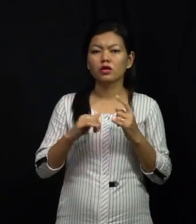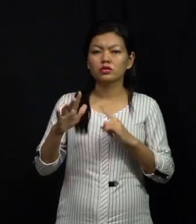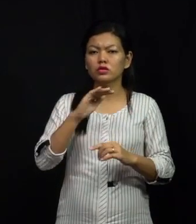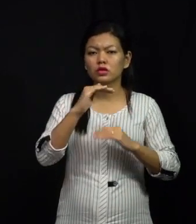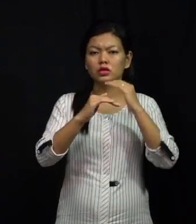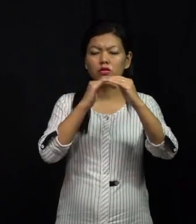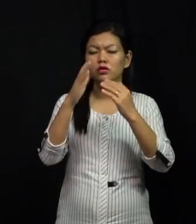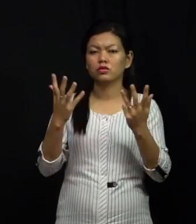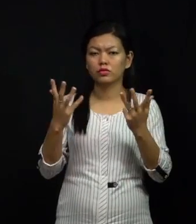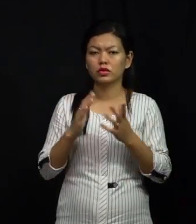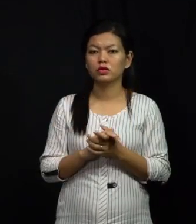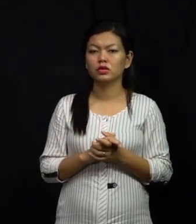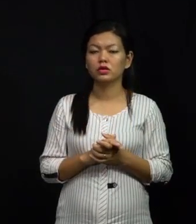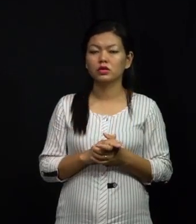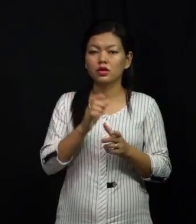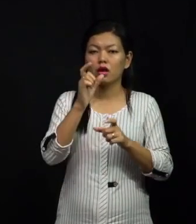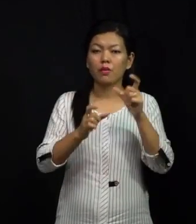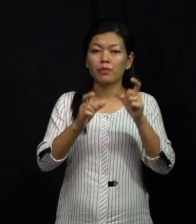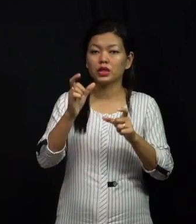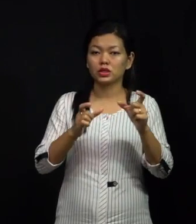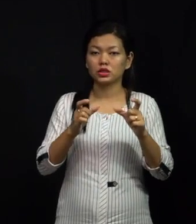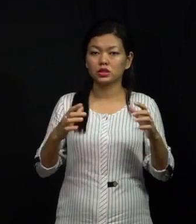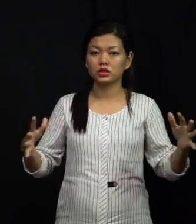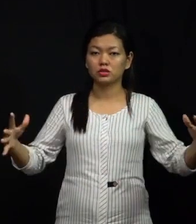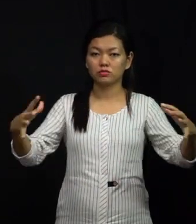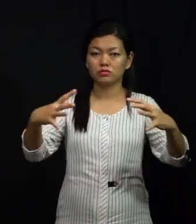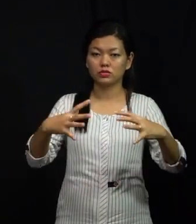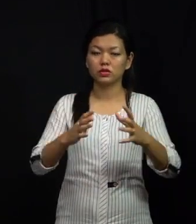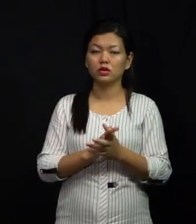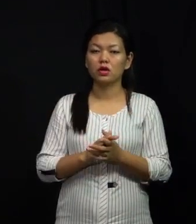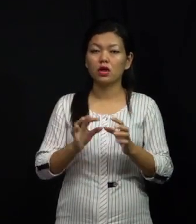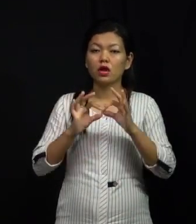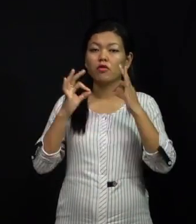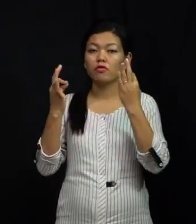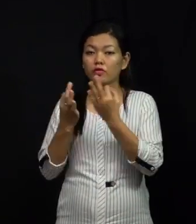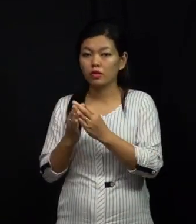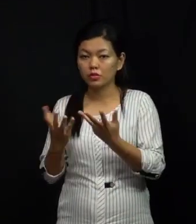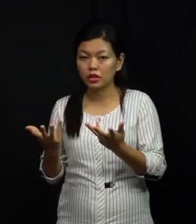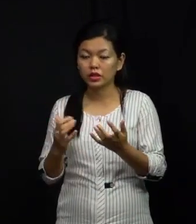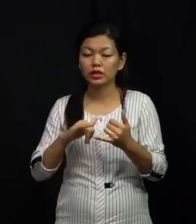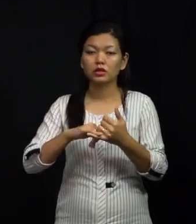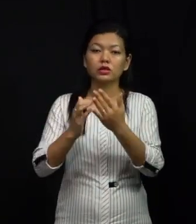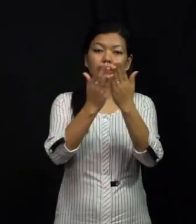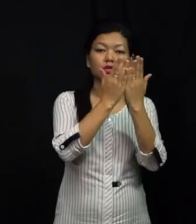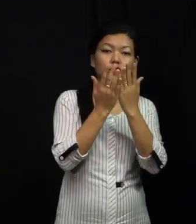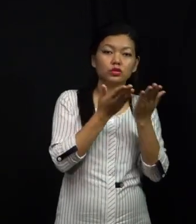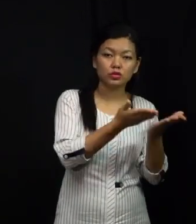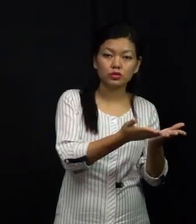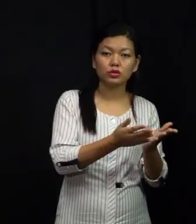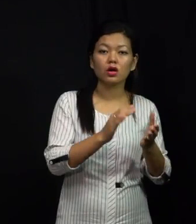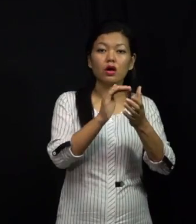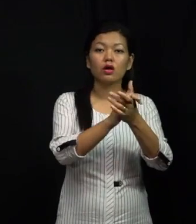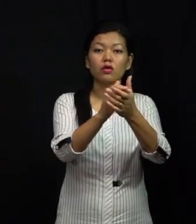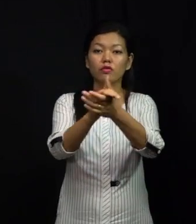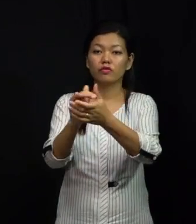there in and around you, right? So the family, the school, the friends that you have, right? So all those are your